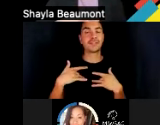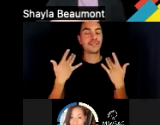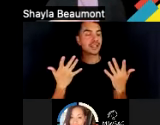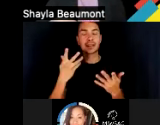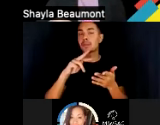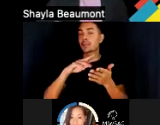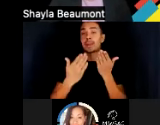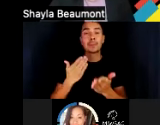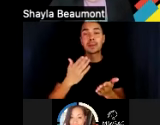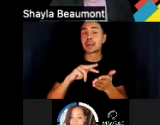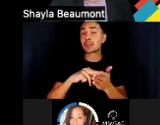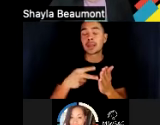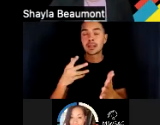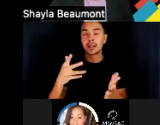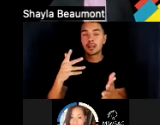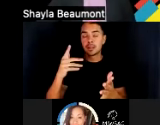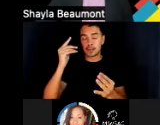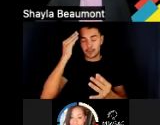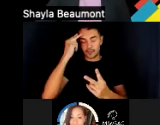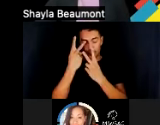nightmares, intrusive imagery,